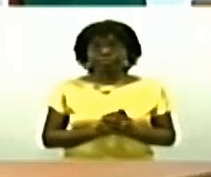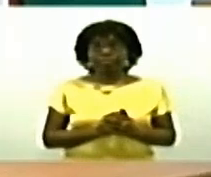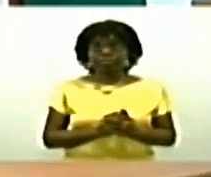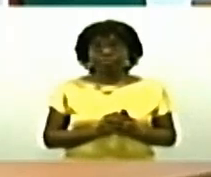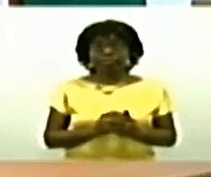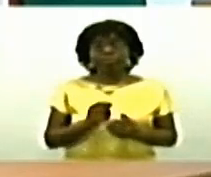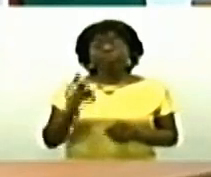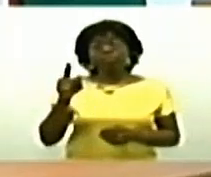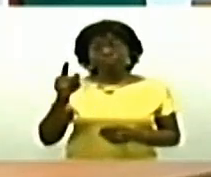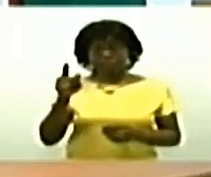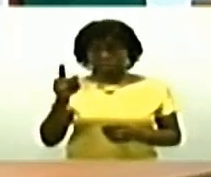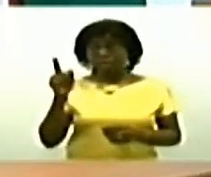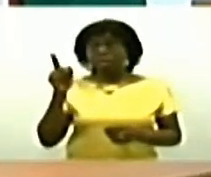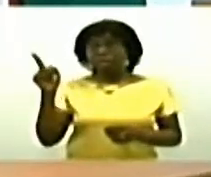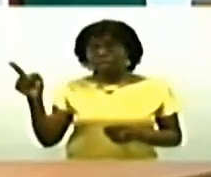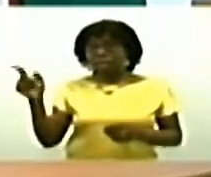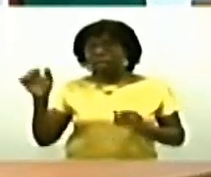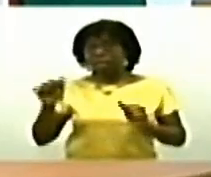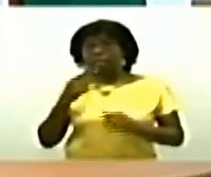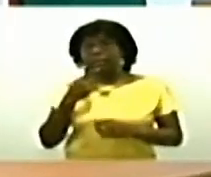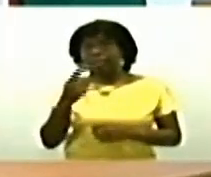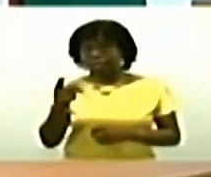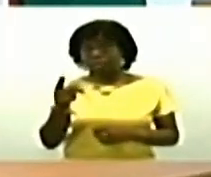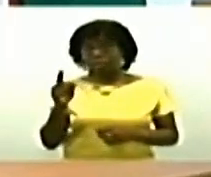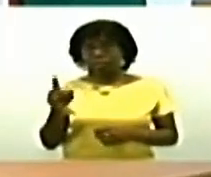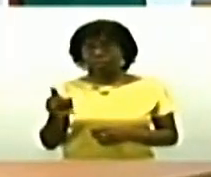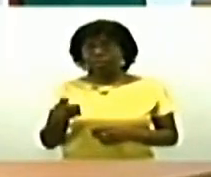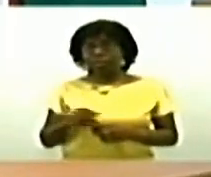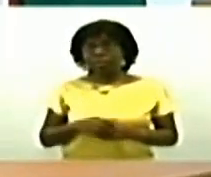I can tell you that